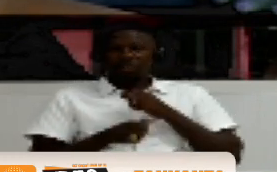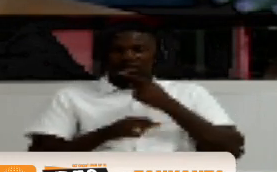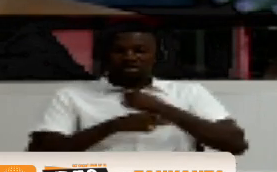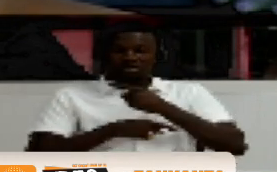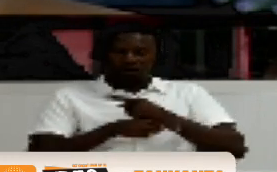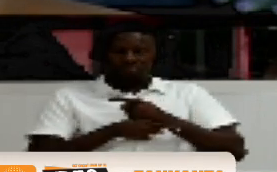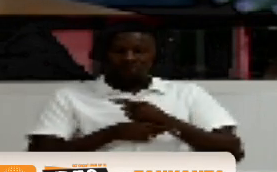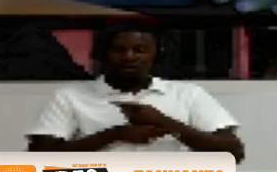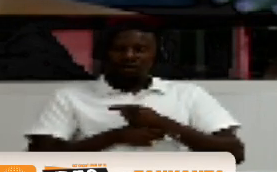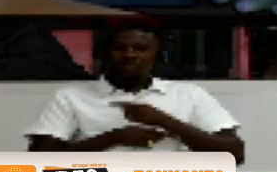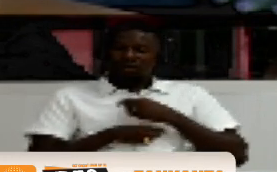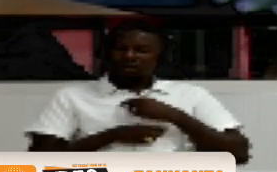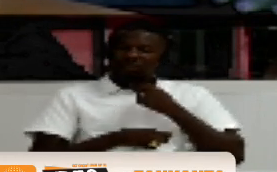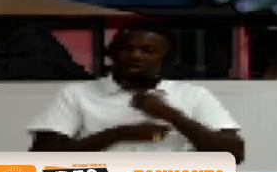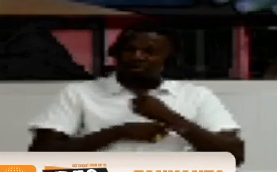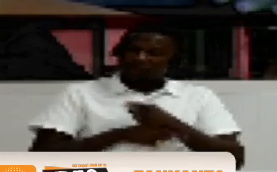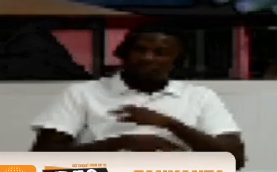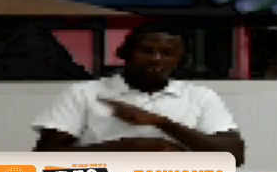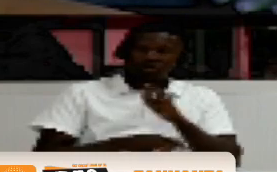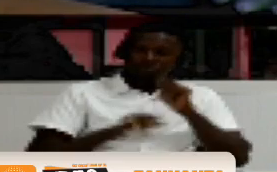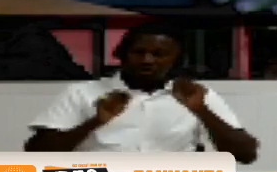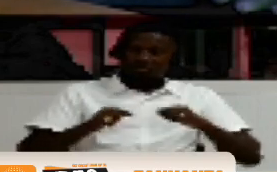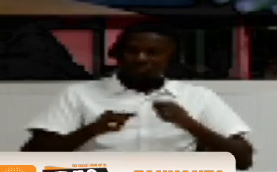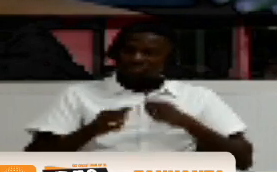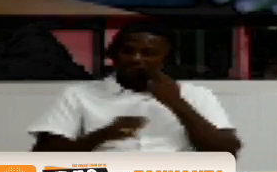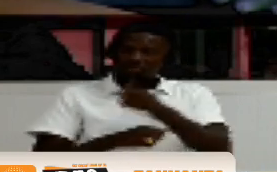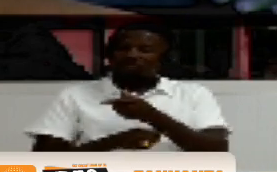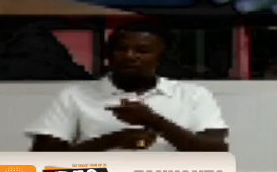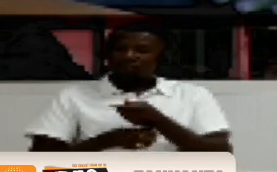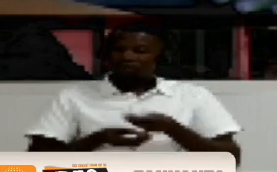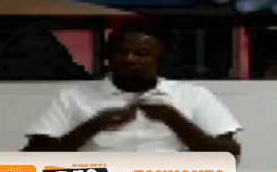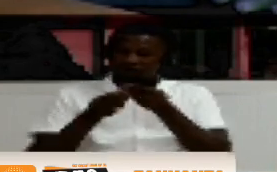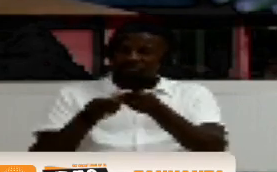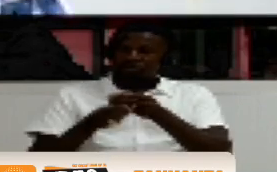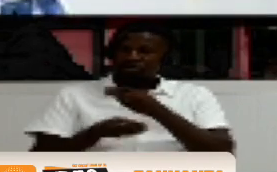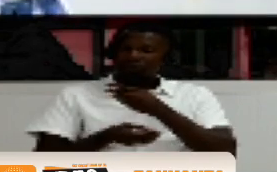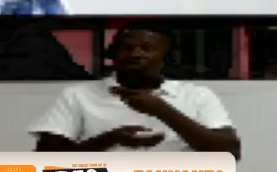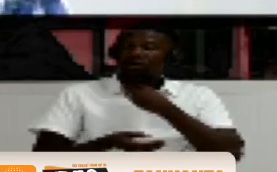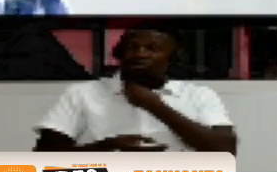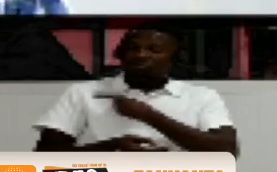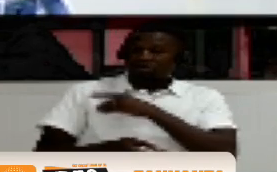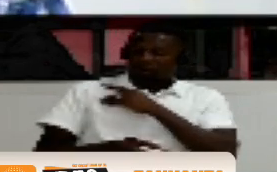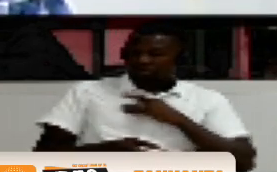Gambian the Gambians were not able to provide the medical care that you needed?